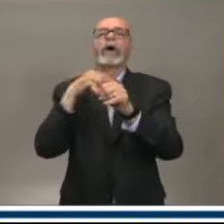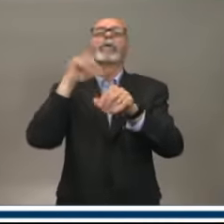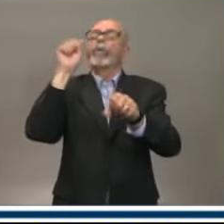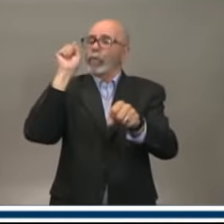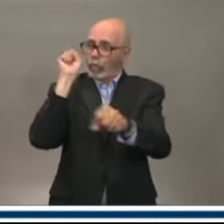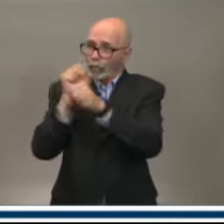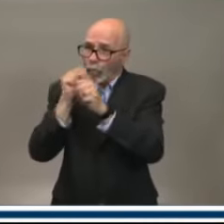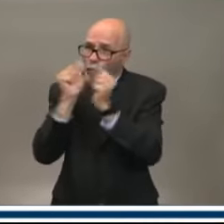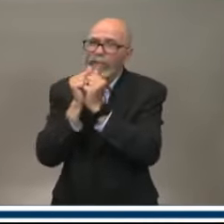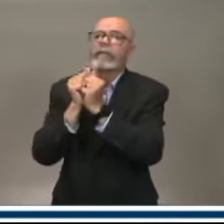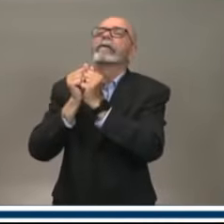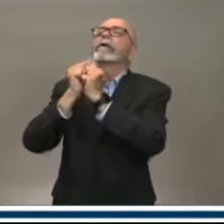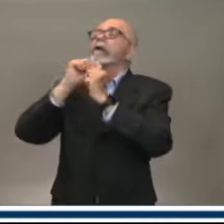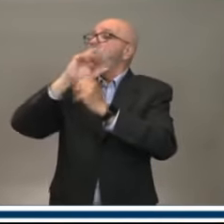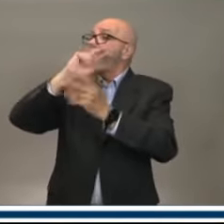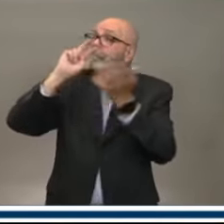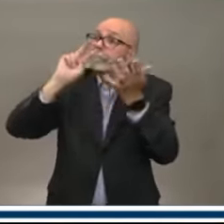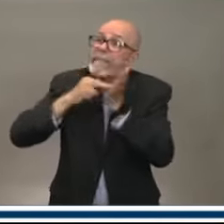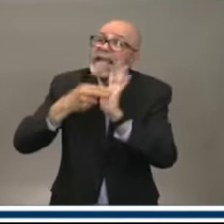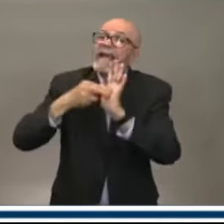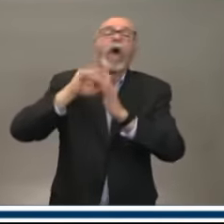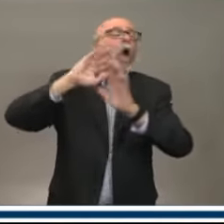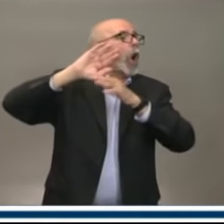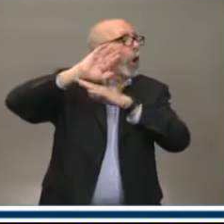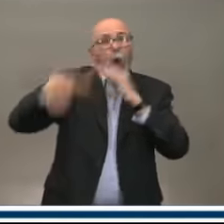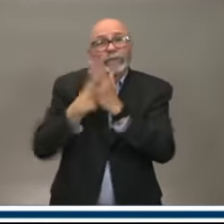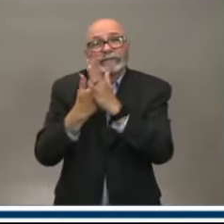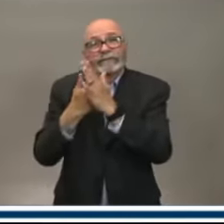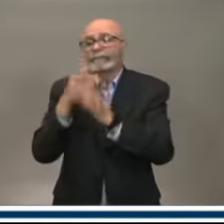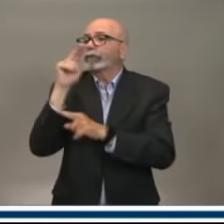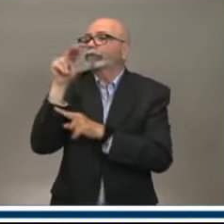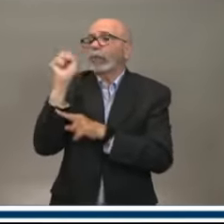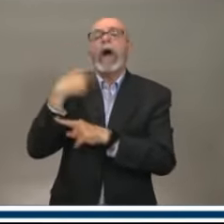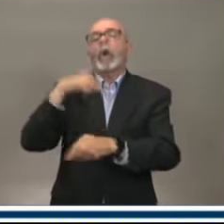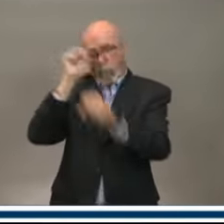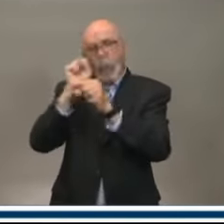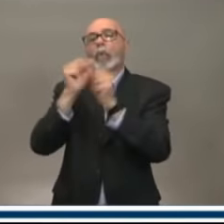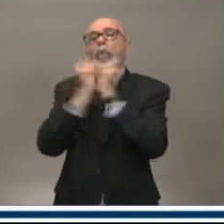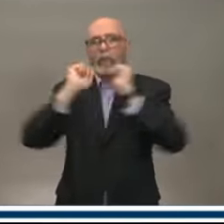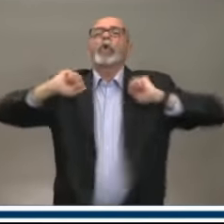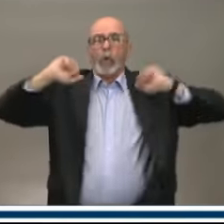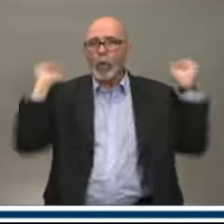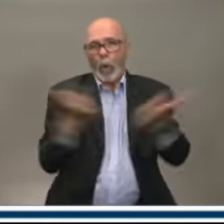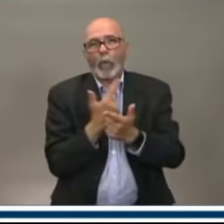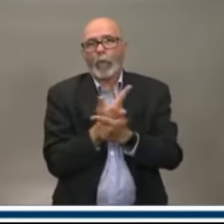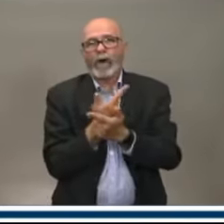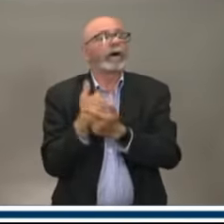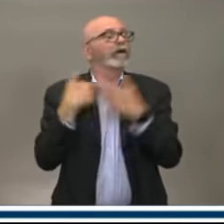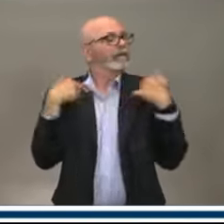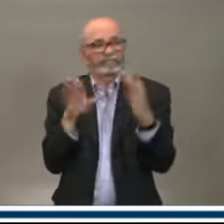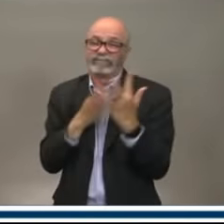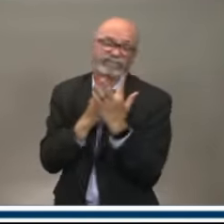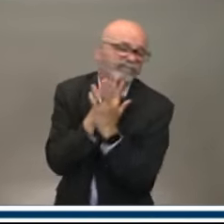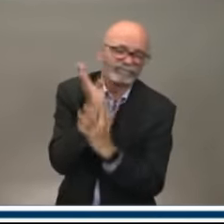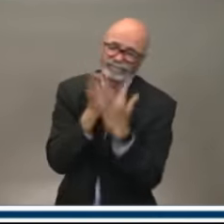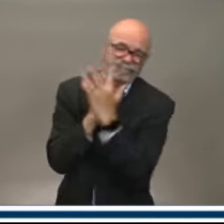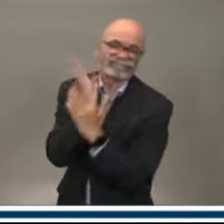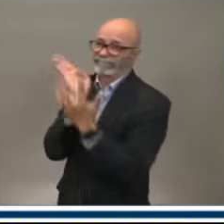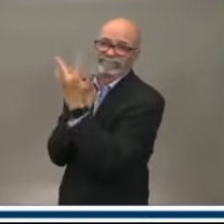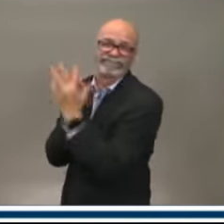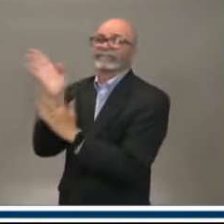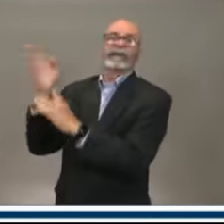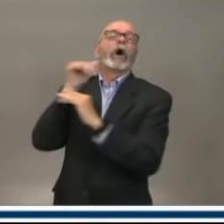representing everyone in Nova Scotia. We've started this journey together, and we're going to end this journey together. No matter